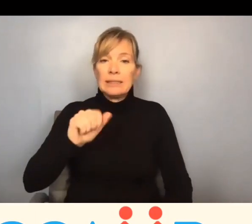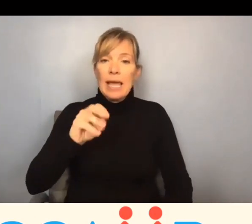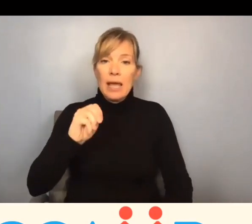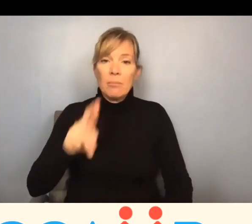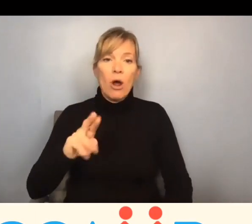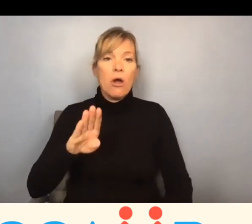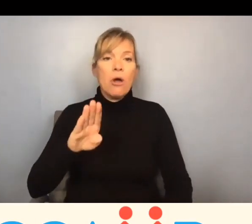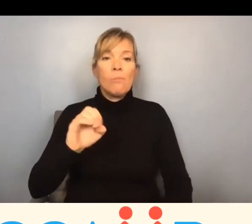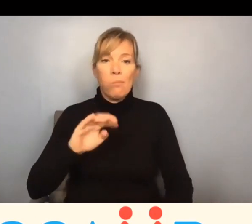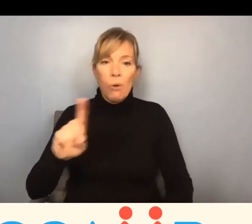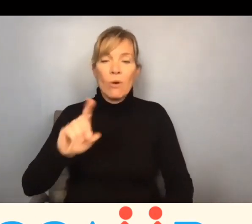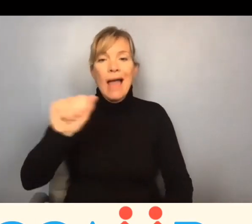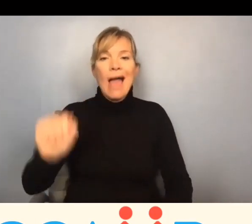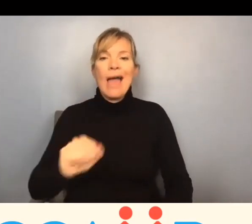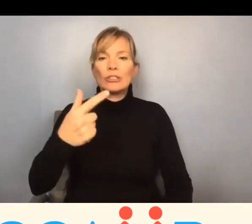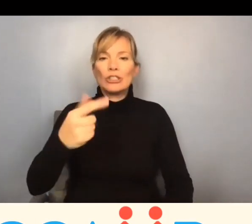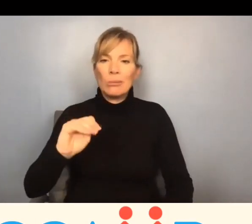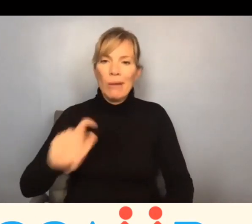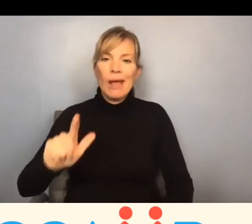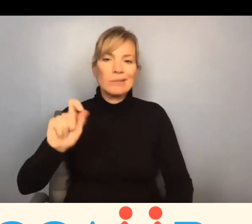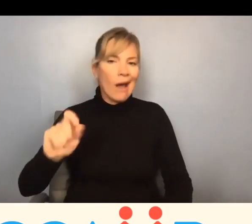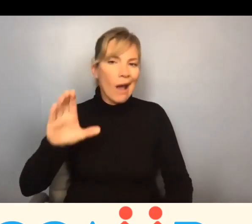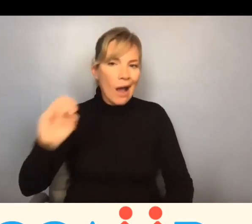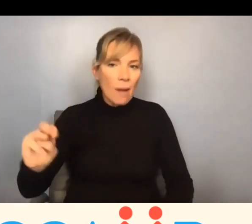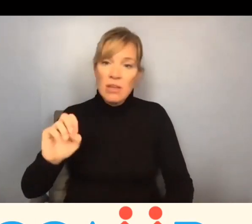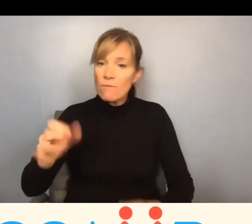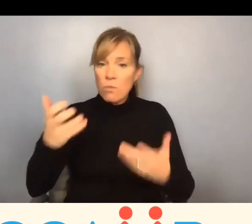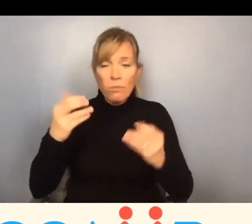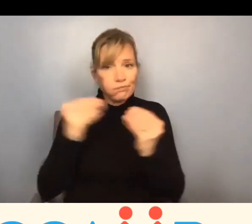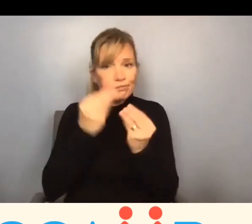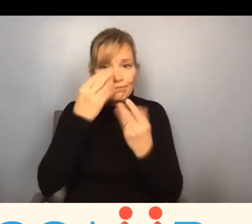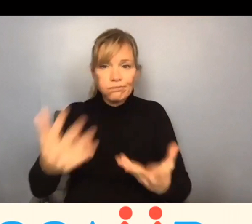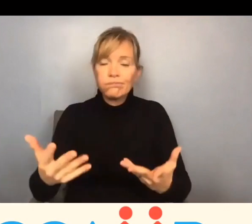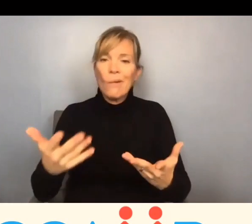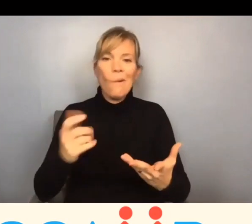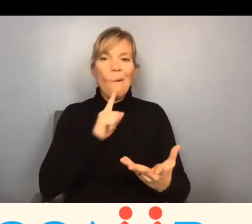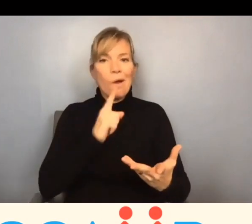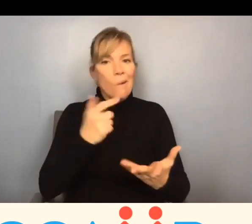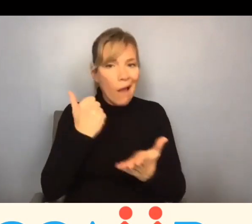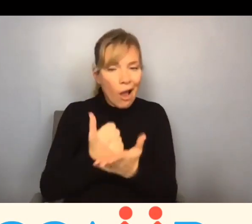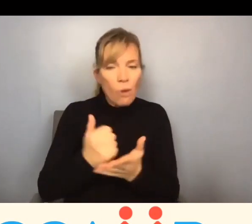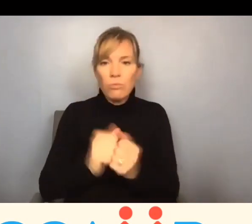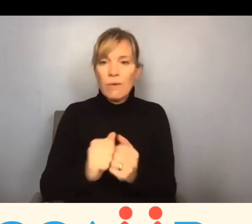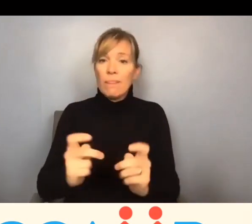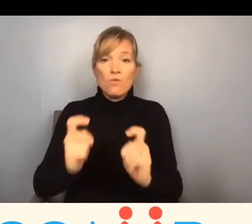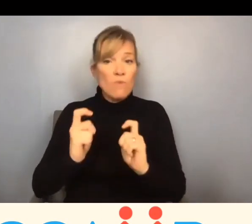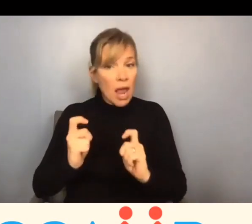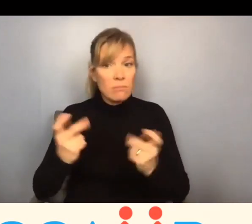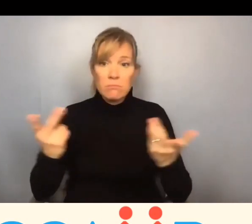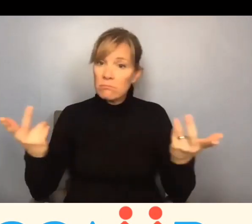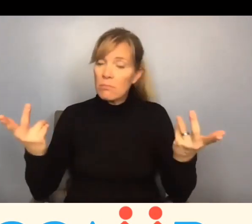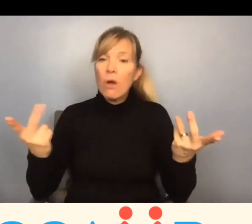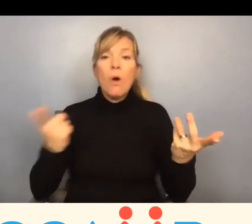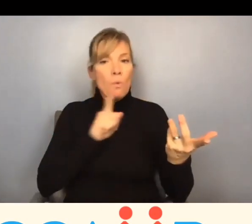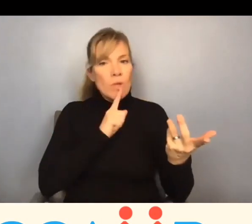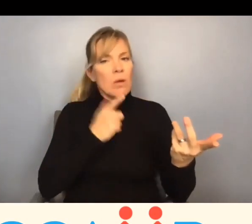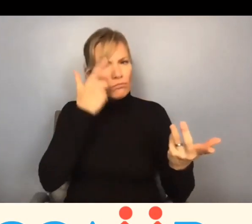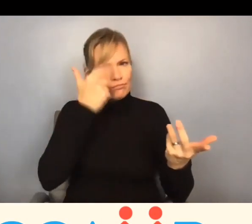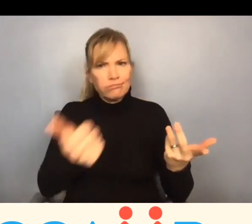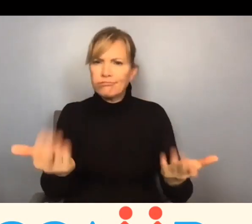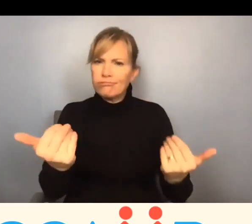board at gmail.com if you'd like more information or assistance with the grant. We really welcome